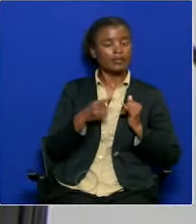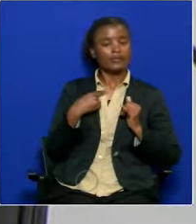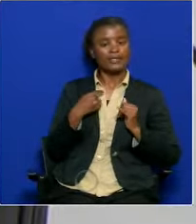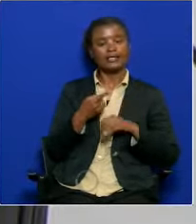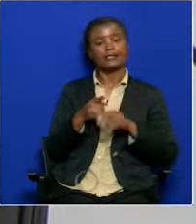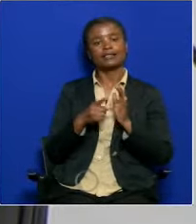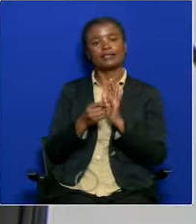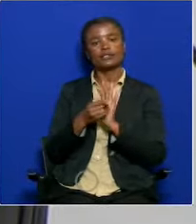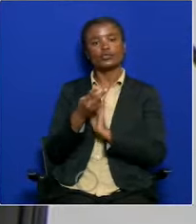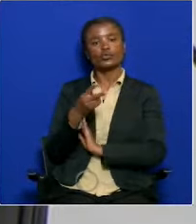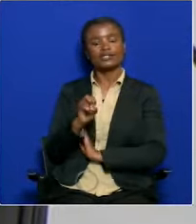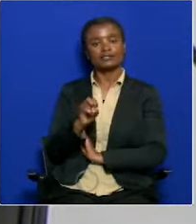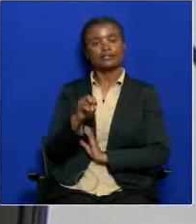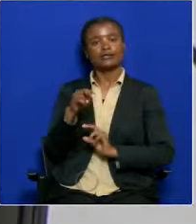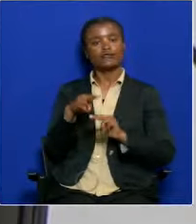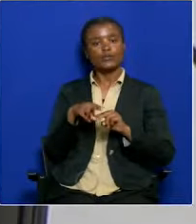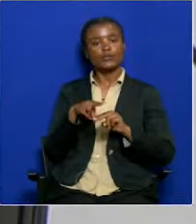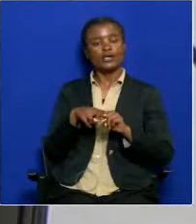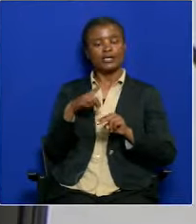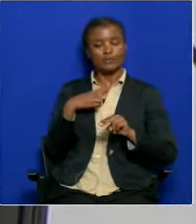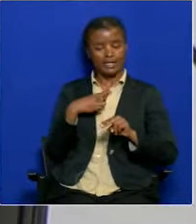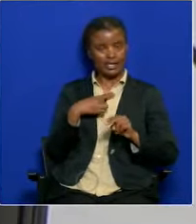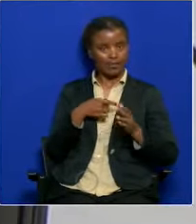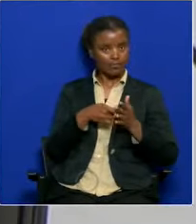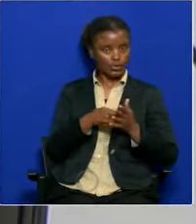thought by March.